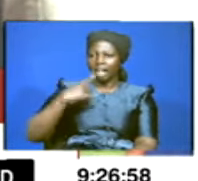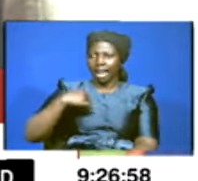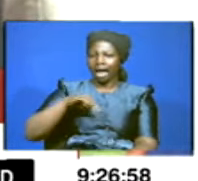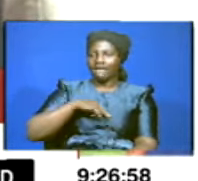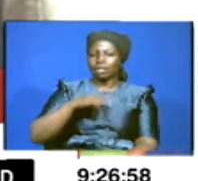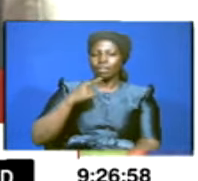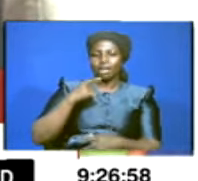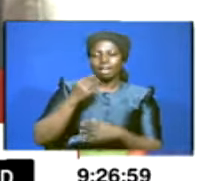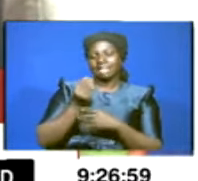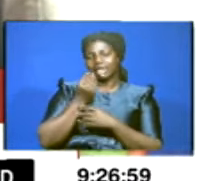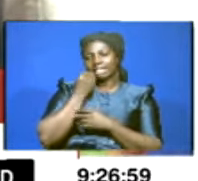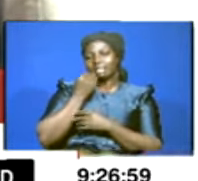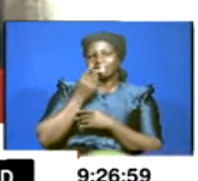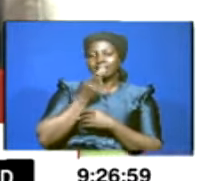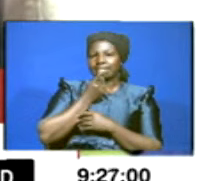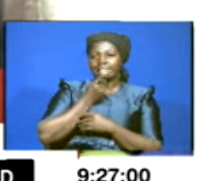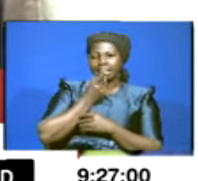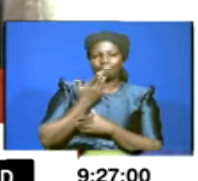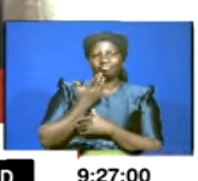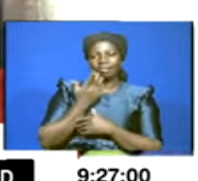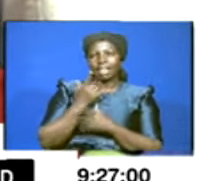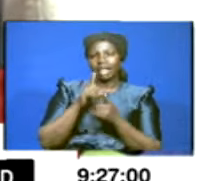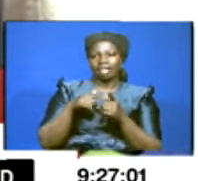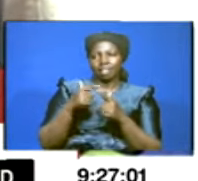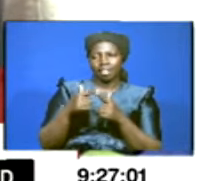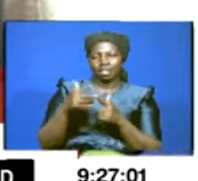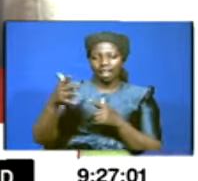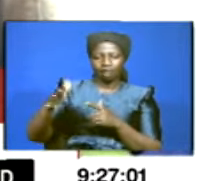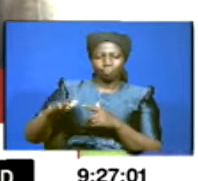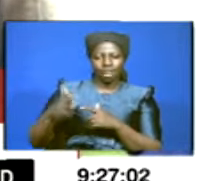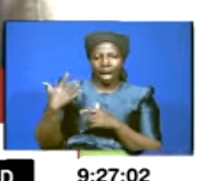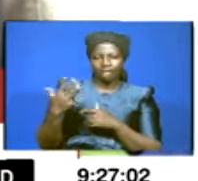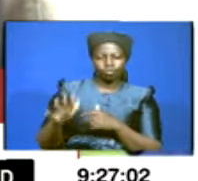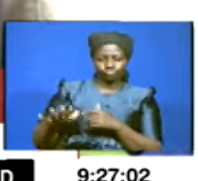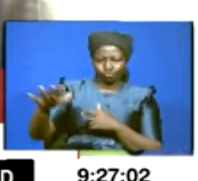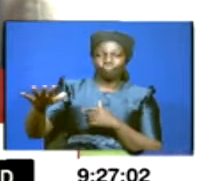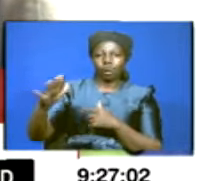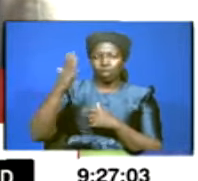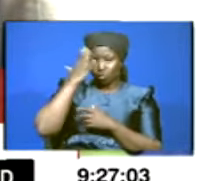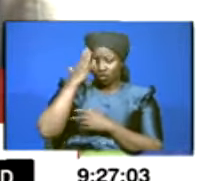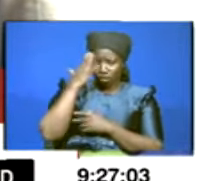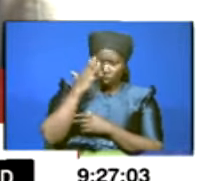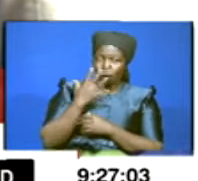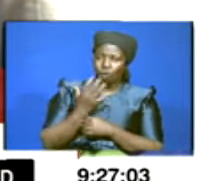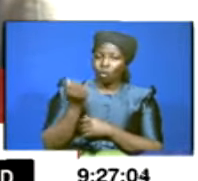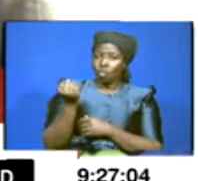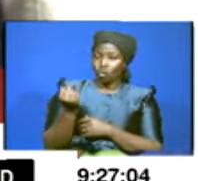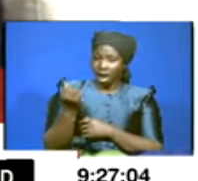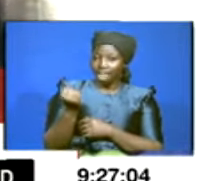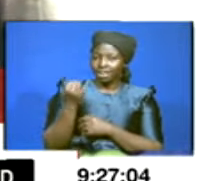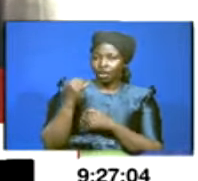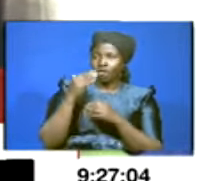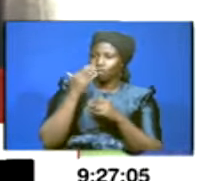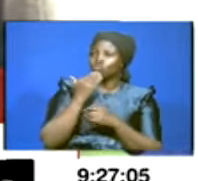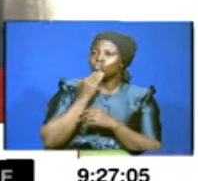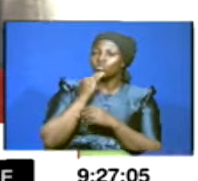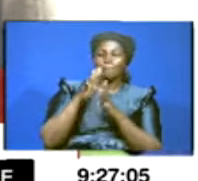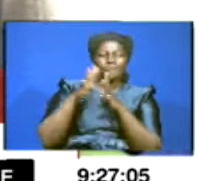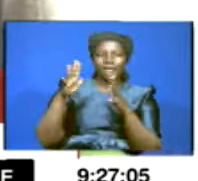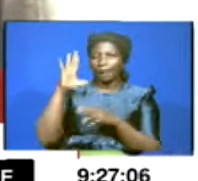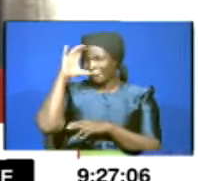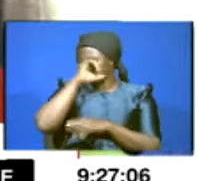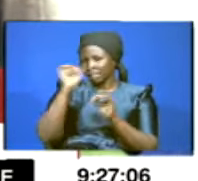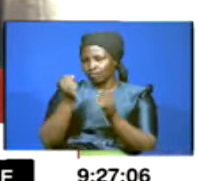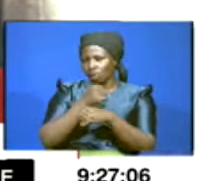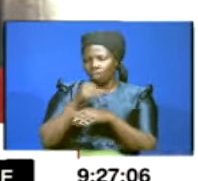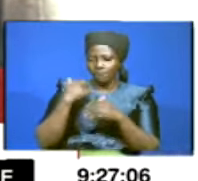hand, and you know, the ugali luya is so big you can't miss it, huh? So I missed it though, and touched the side of the